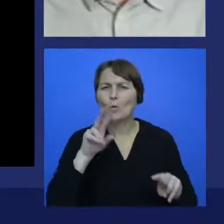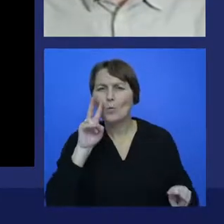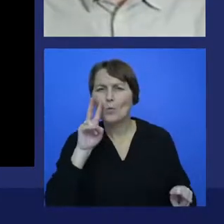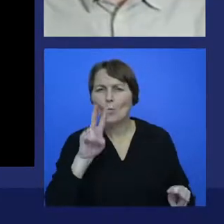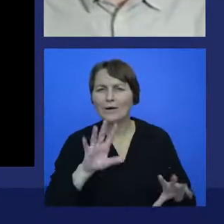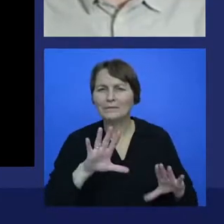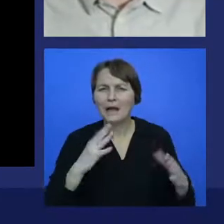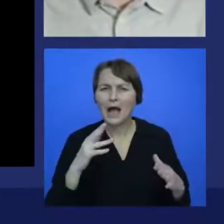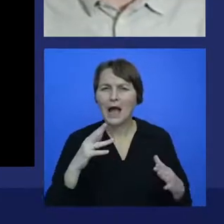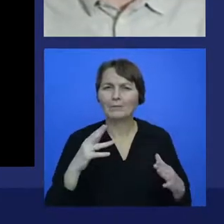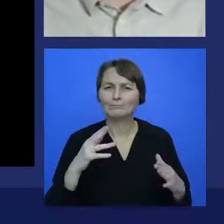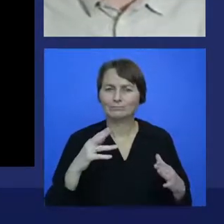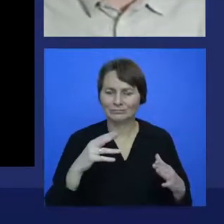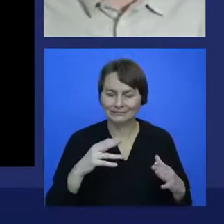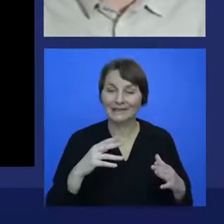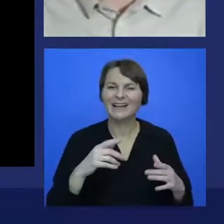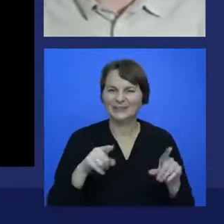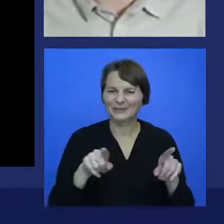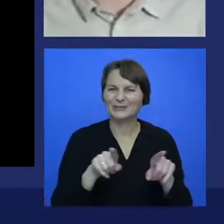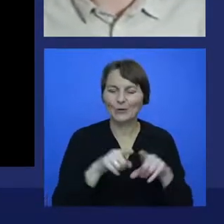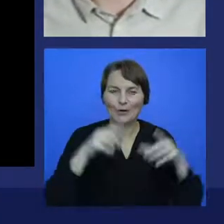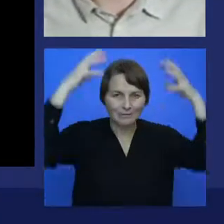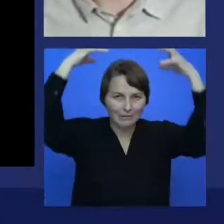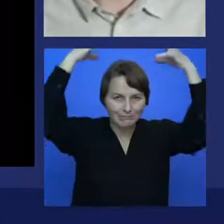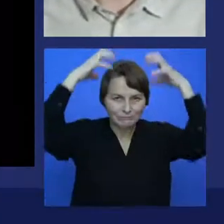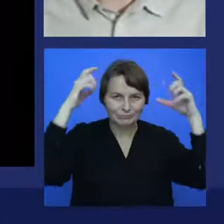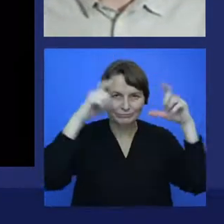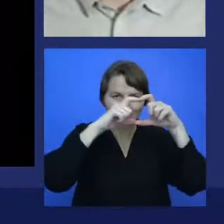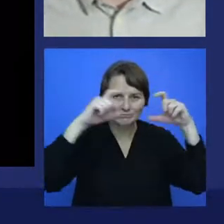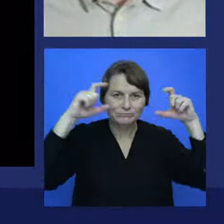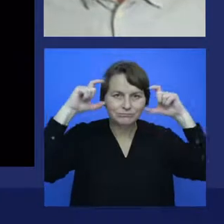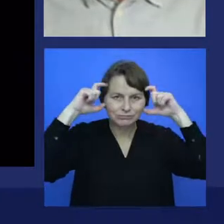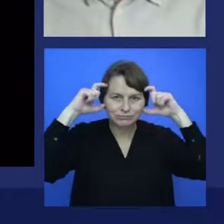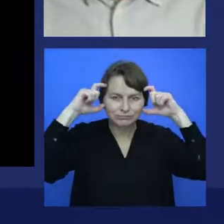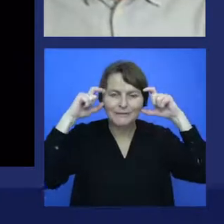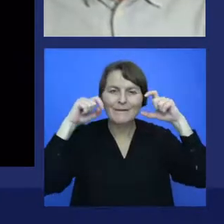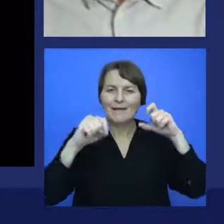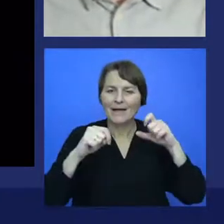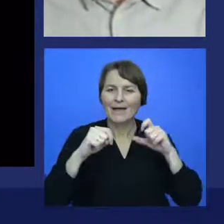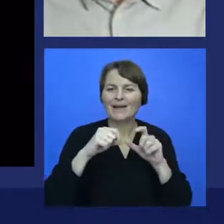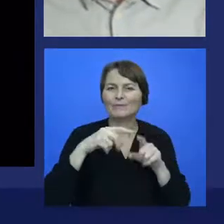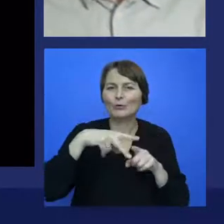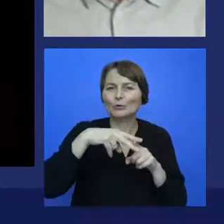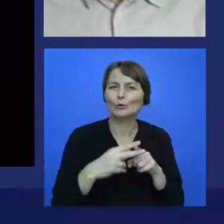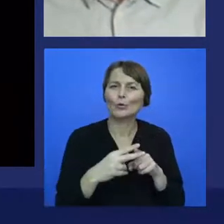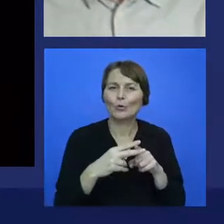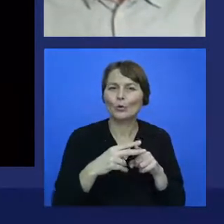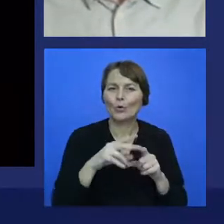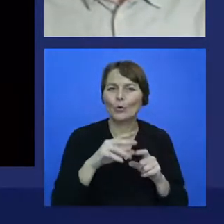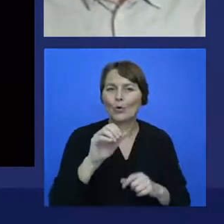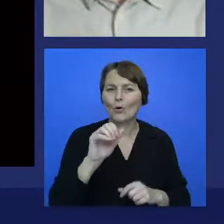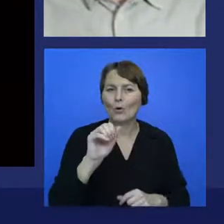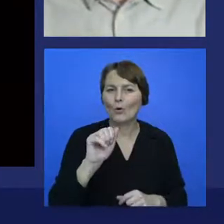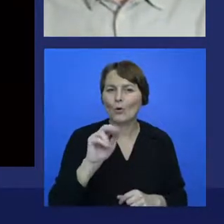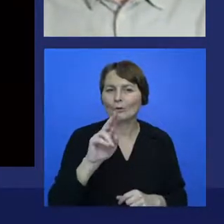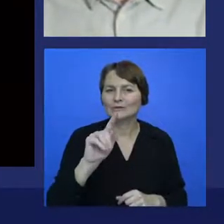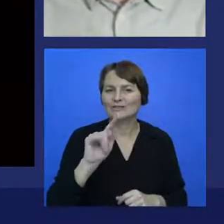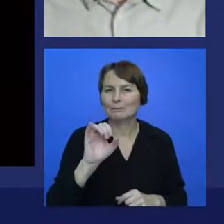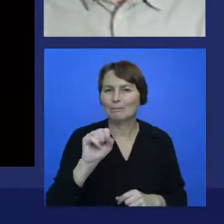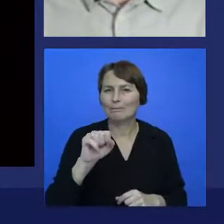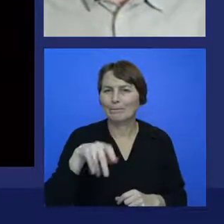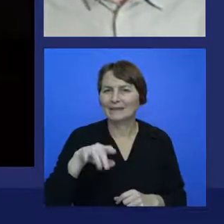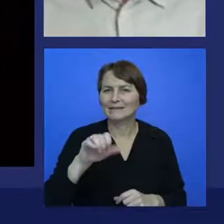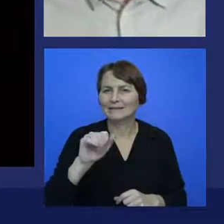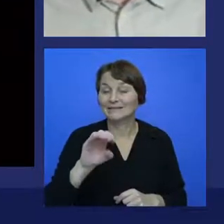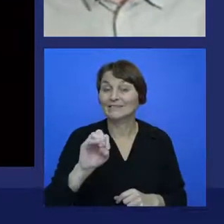in a Oculus headset using a tool called AltSpace VR. So this is the same space, but rendered on